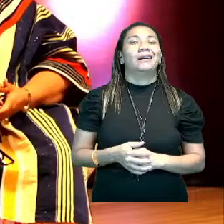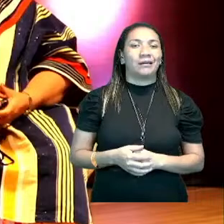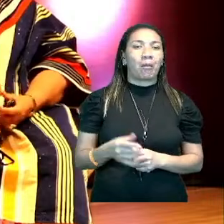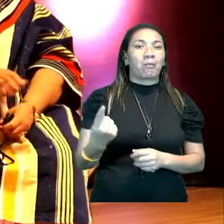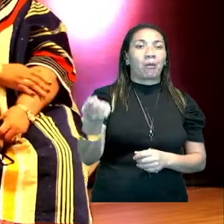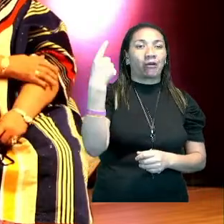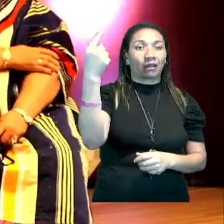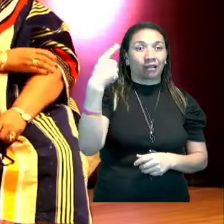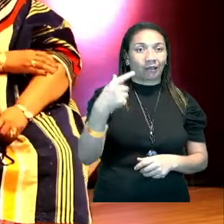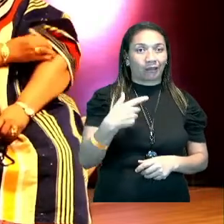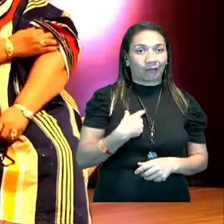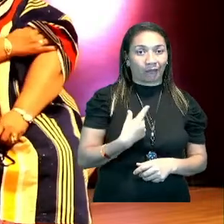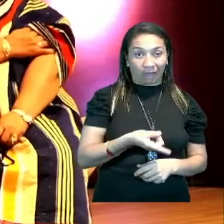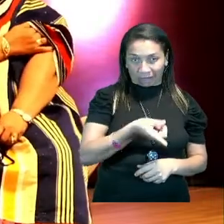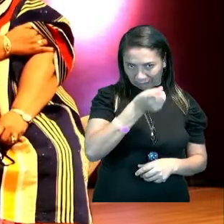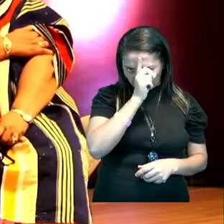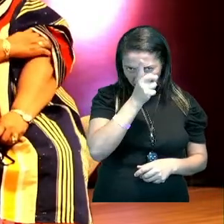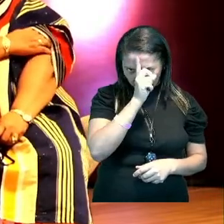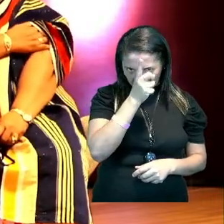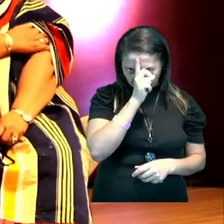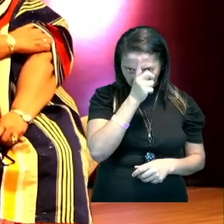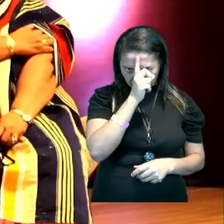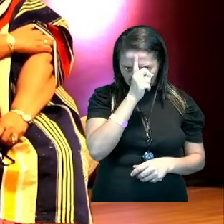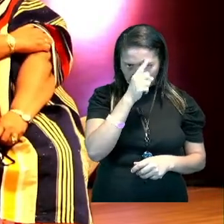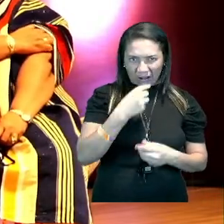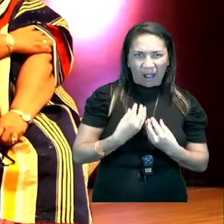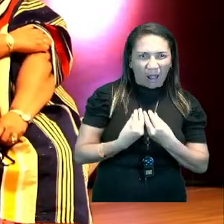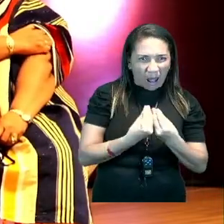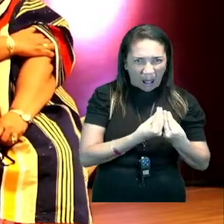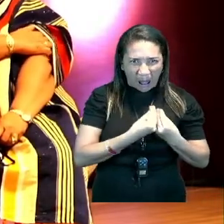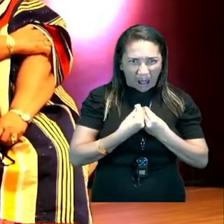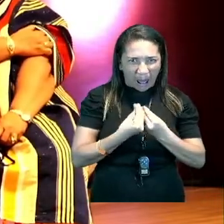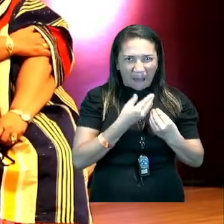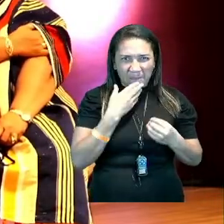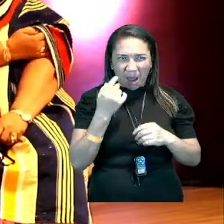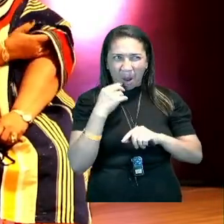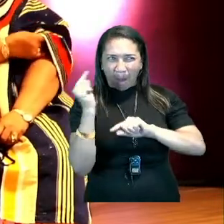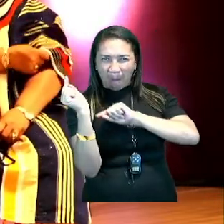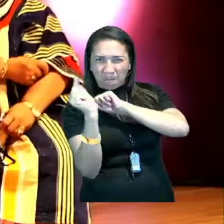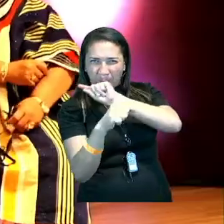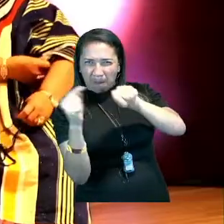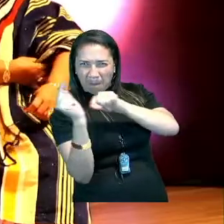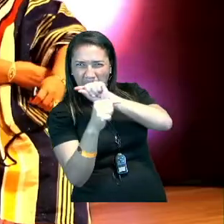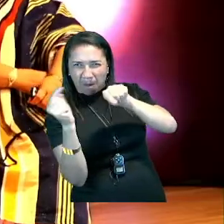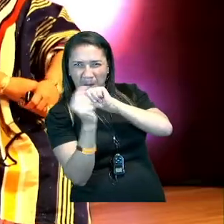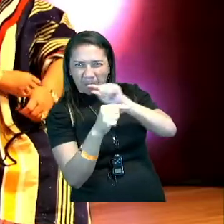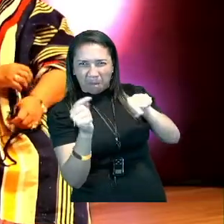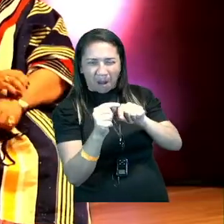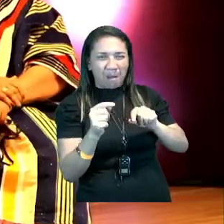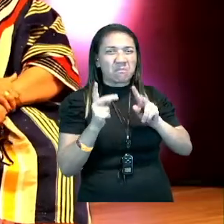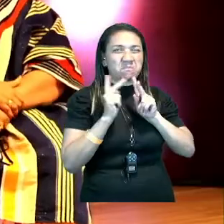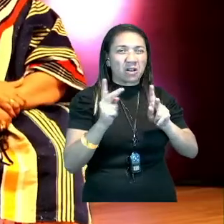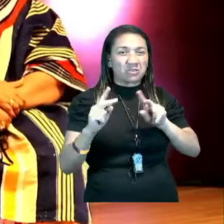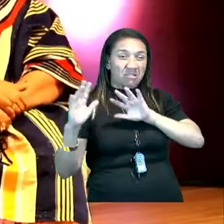dirty political work makes the Vice President be hated and disappear